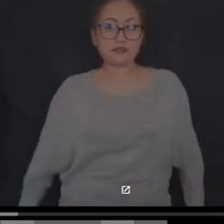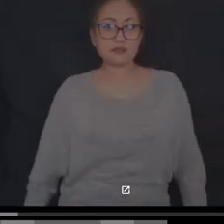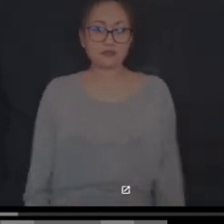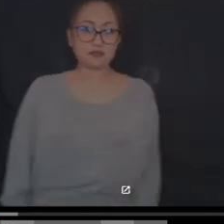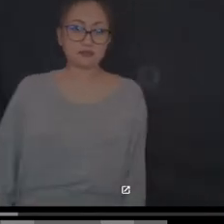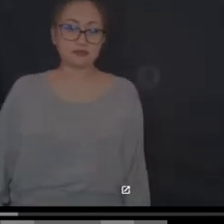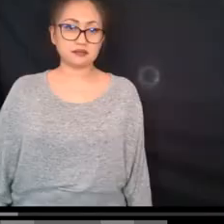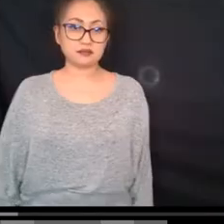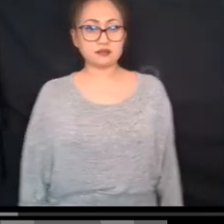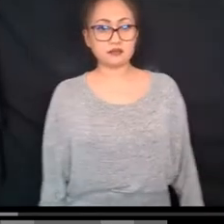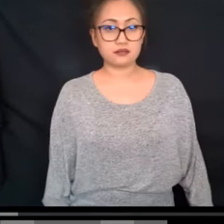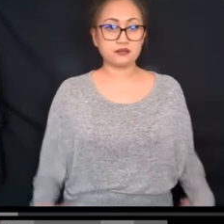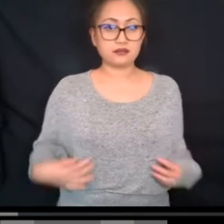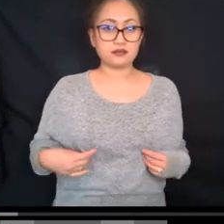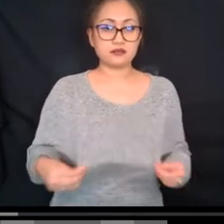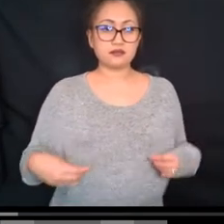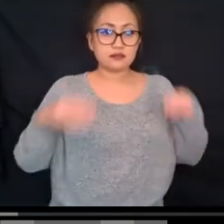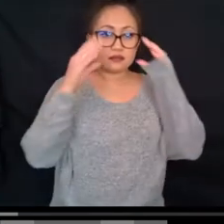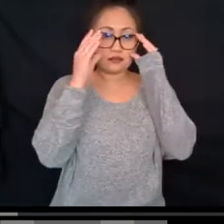I'm going to try to include.